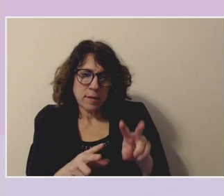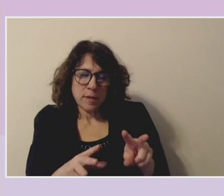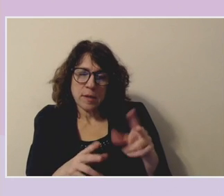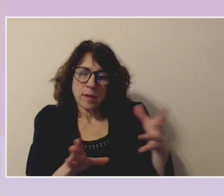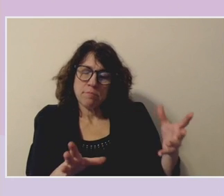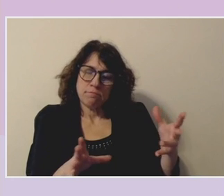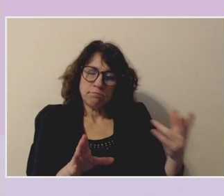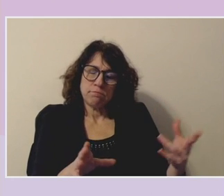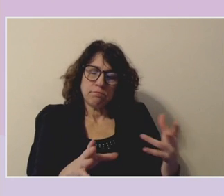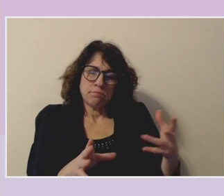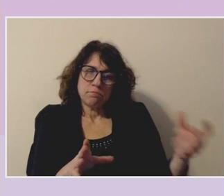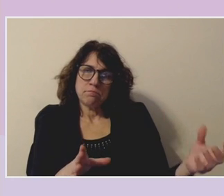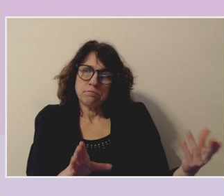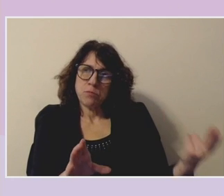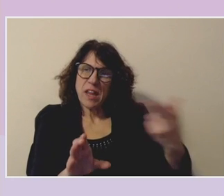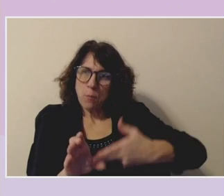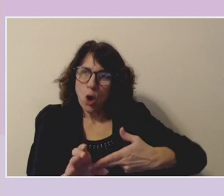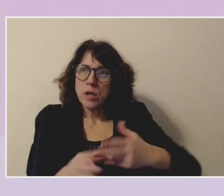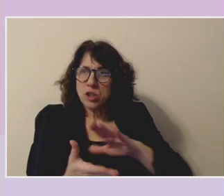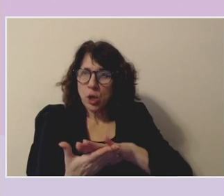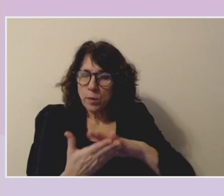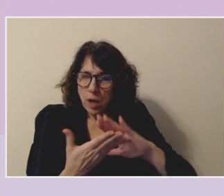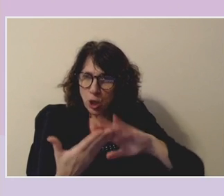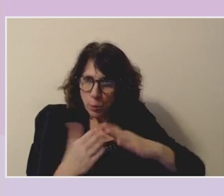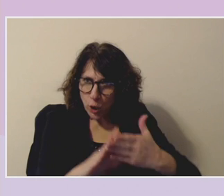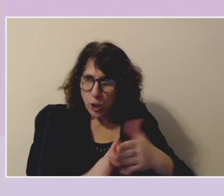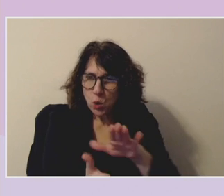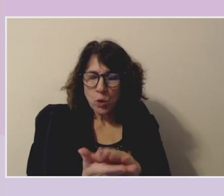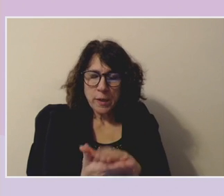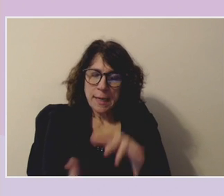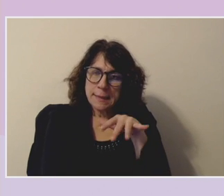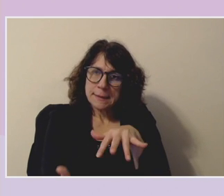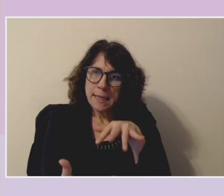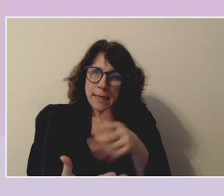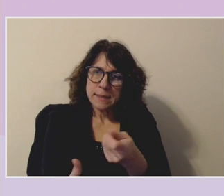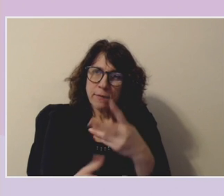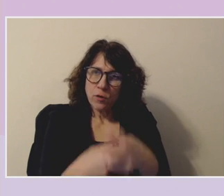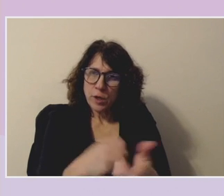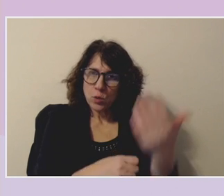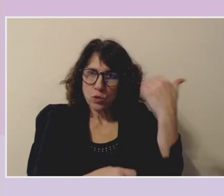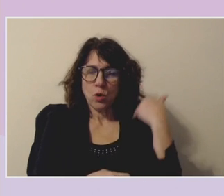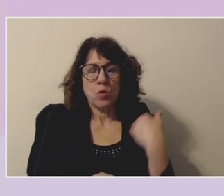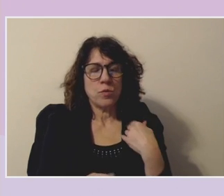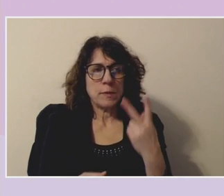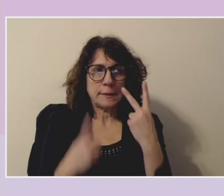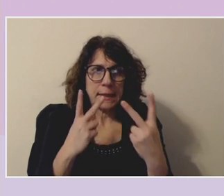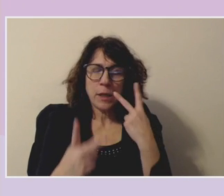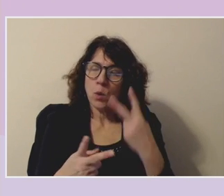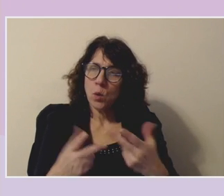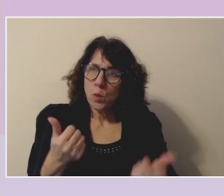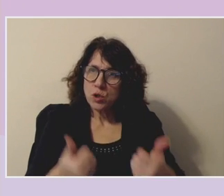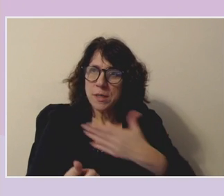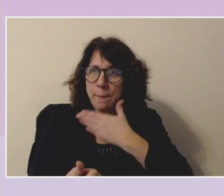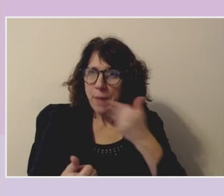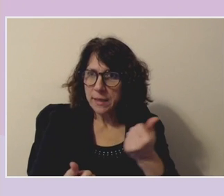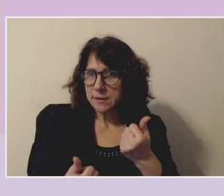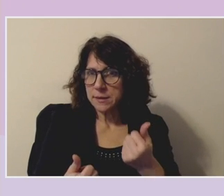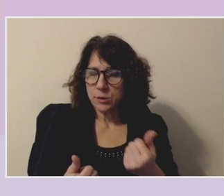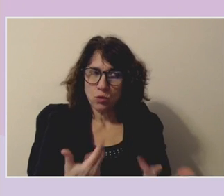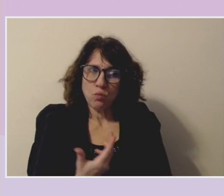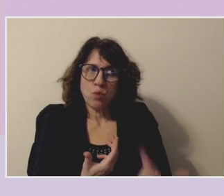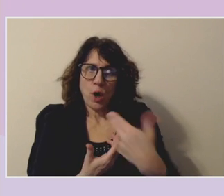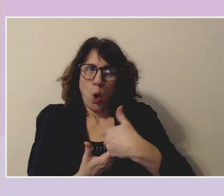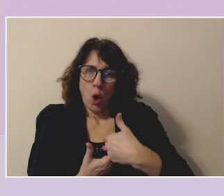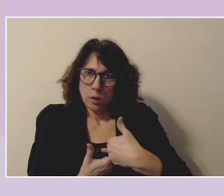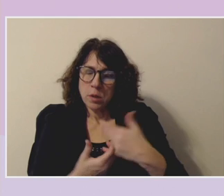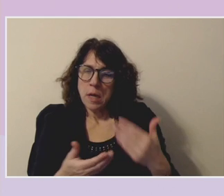did a study a few years back on what schools probably would be the best ones to bring on next if they were ready and if they wanted to. And of